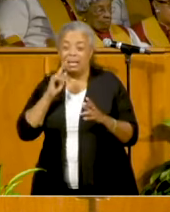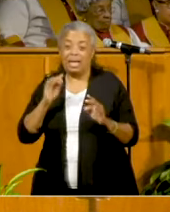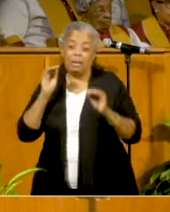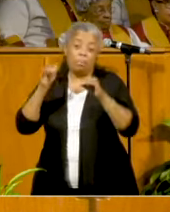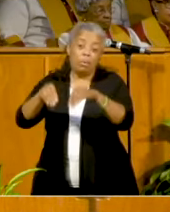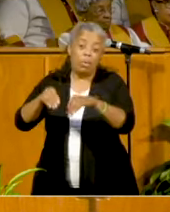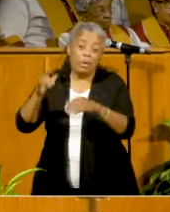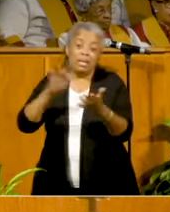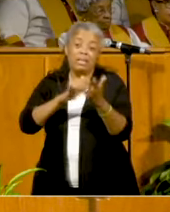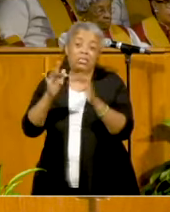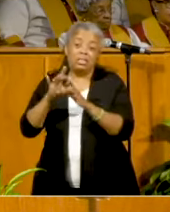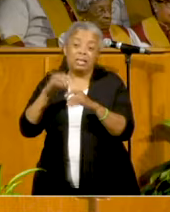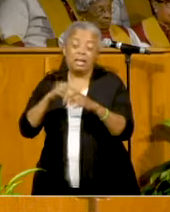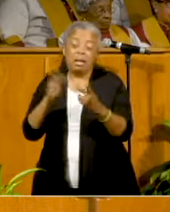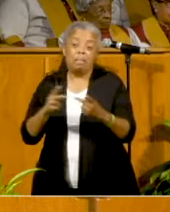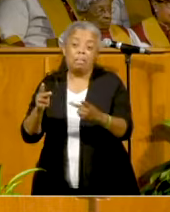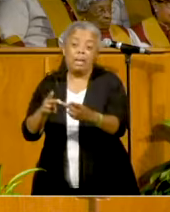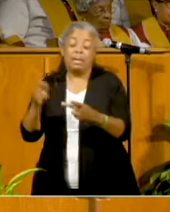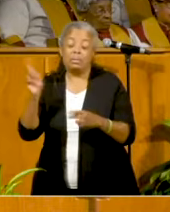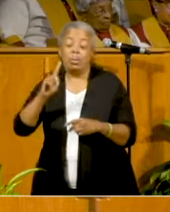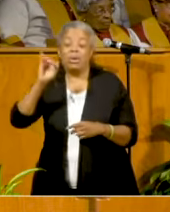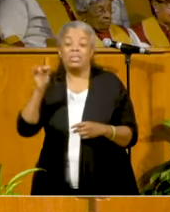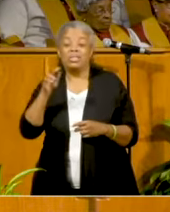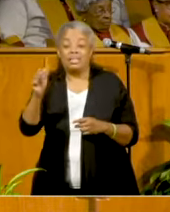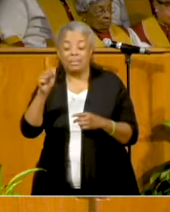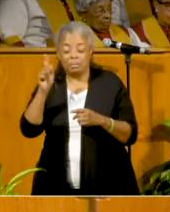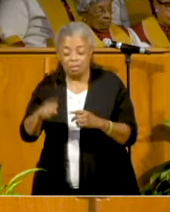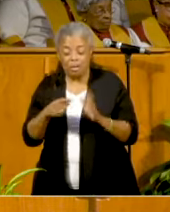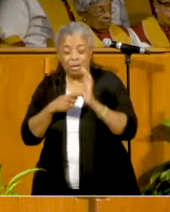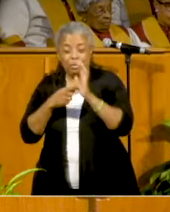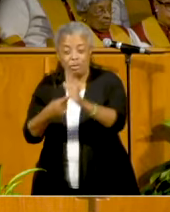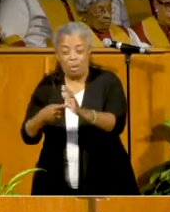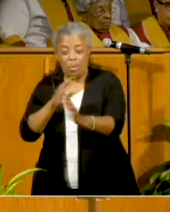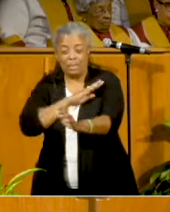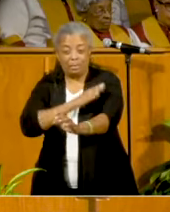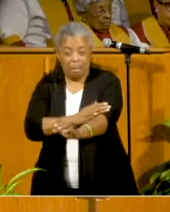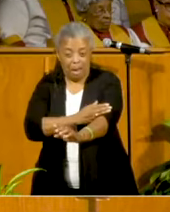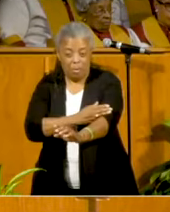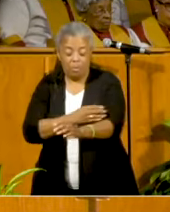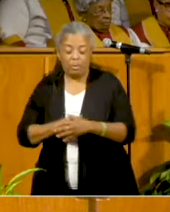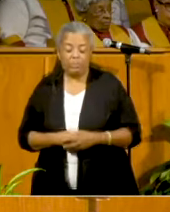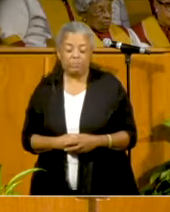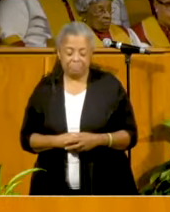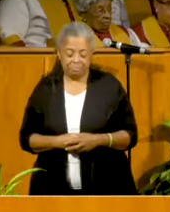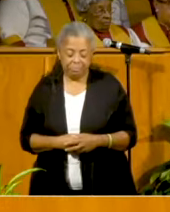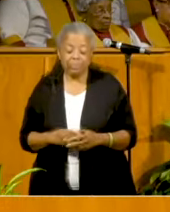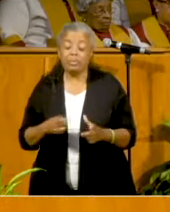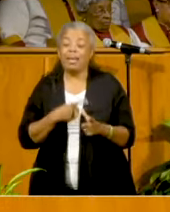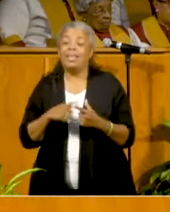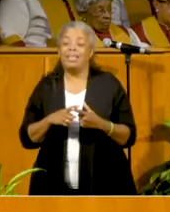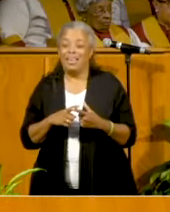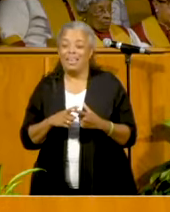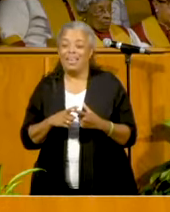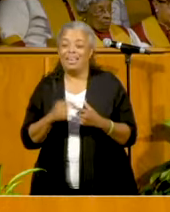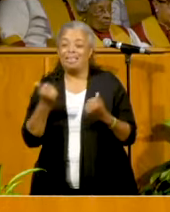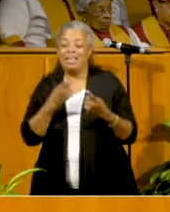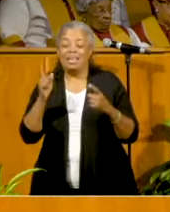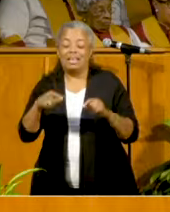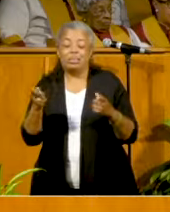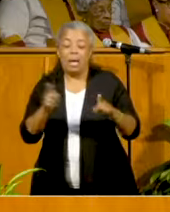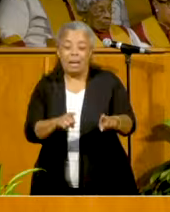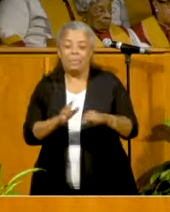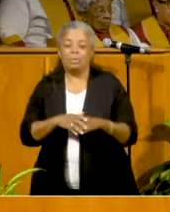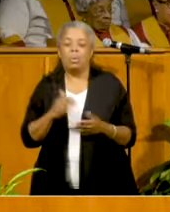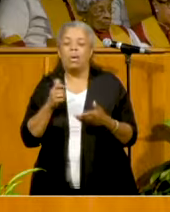put Jesus in a place where Jesus has to show his power, then it'll go down the right way. So let